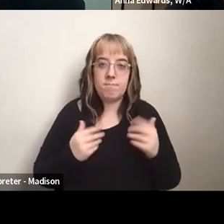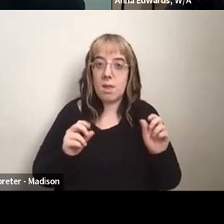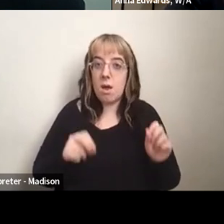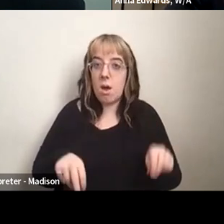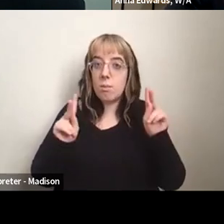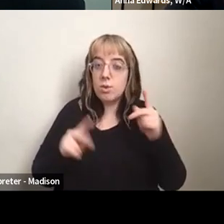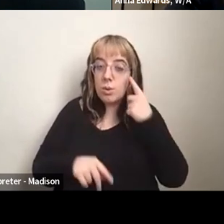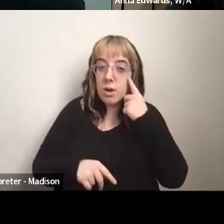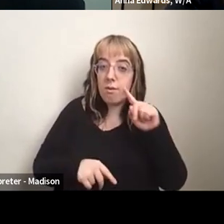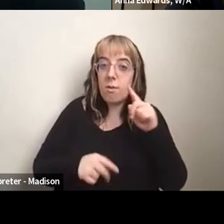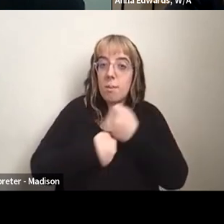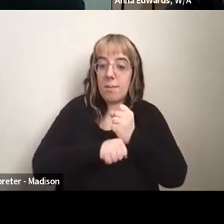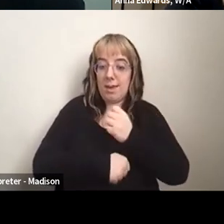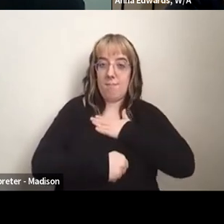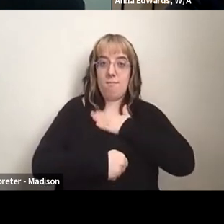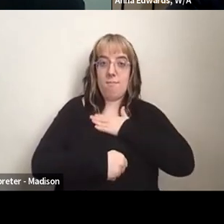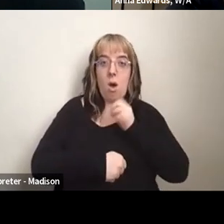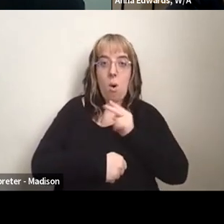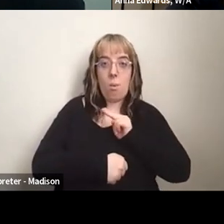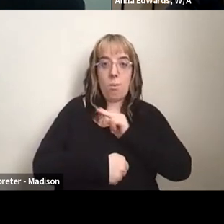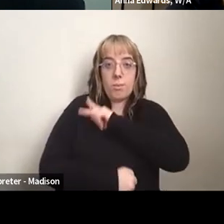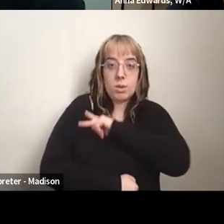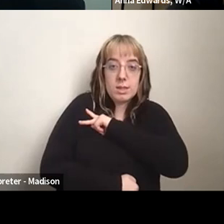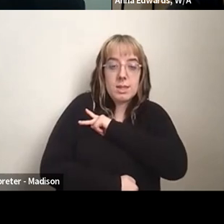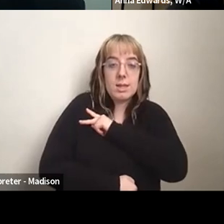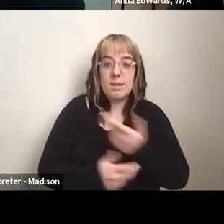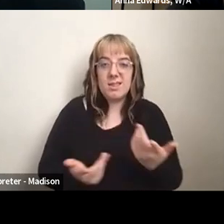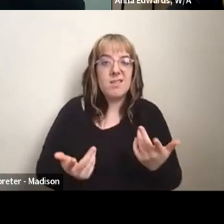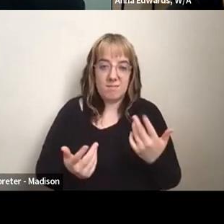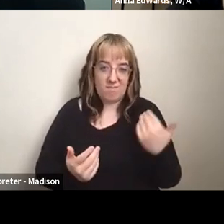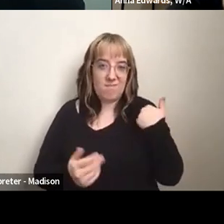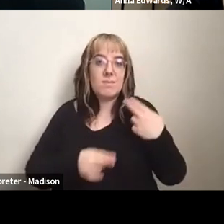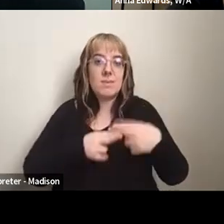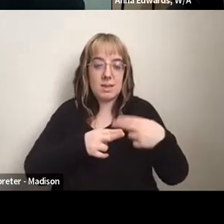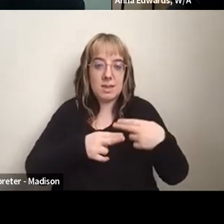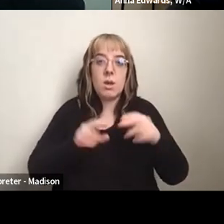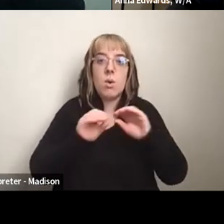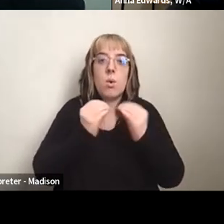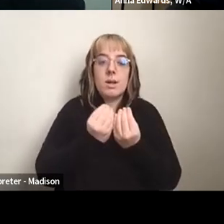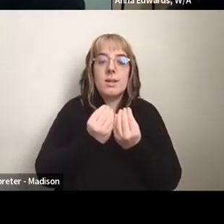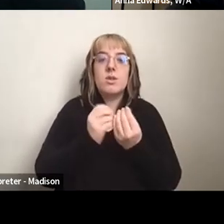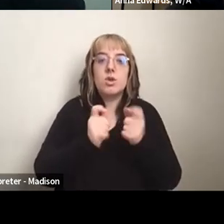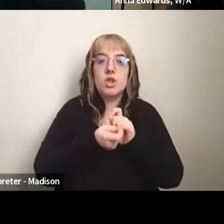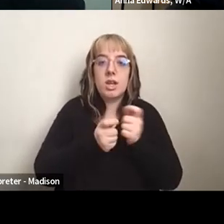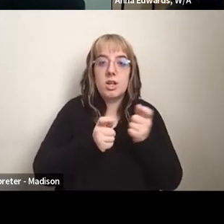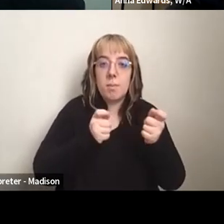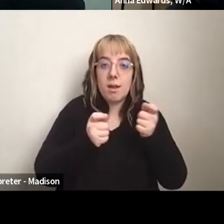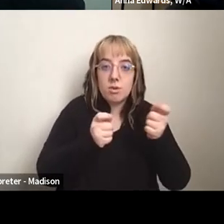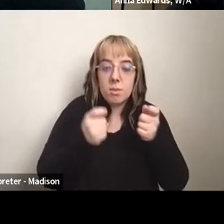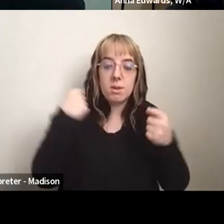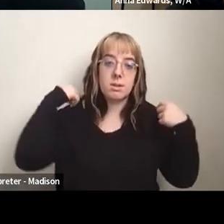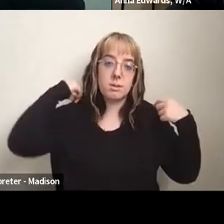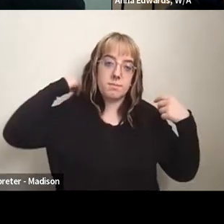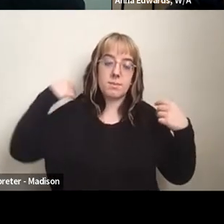opportunity to make it our own. And there wasn't that much buy-in. Earlier talked about organizational change management, having